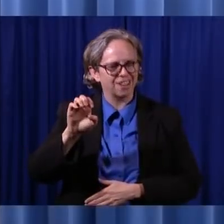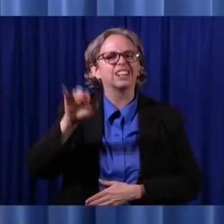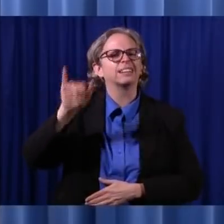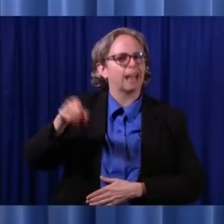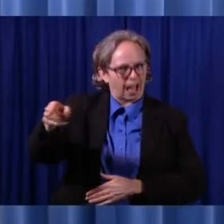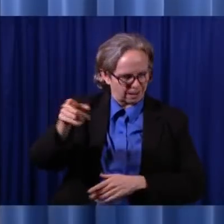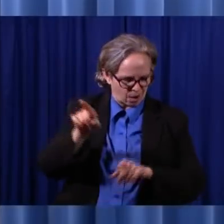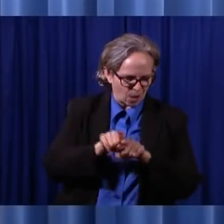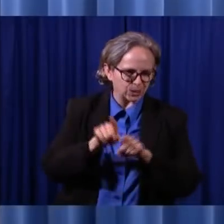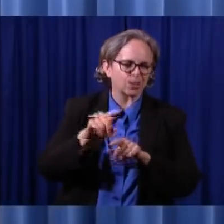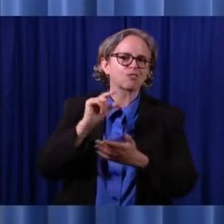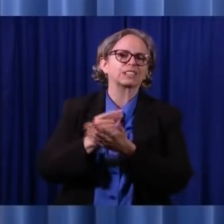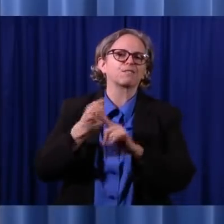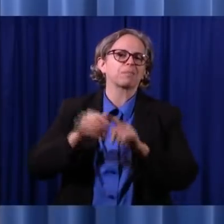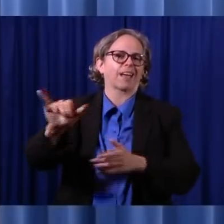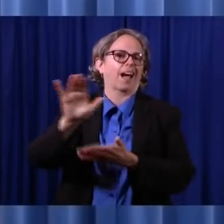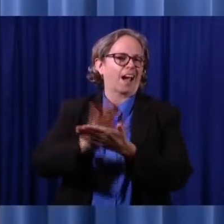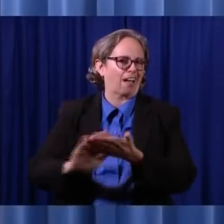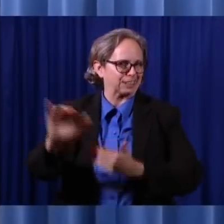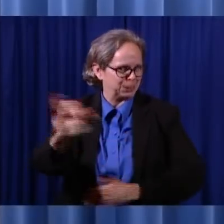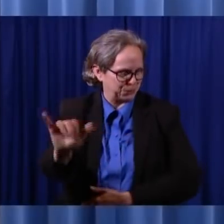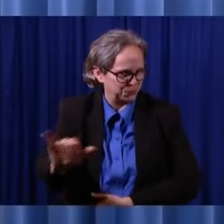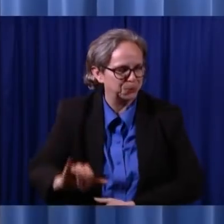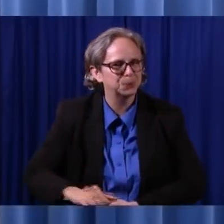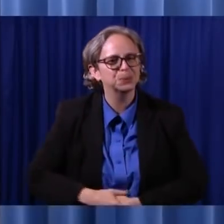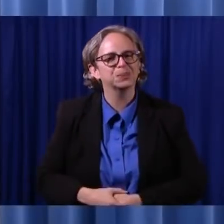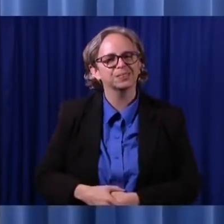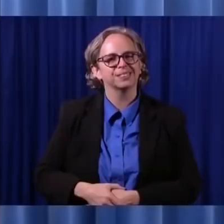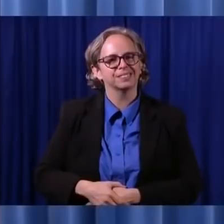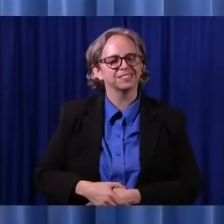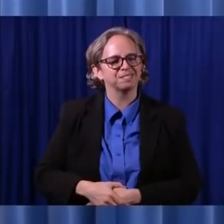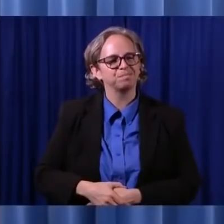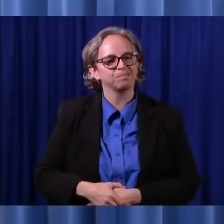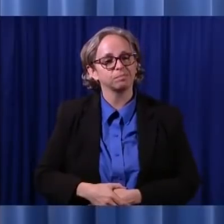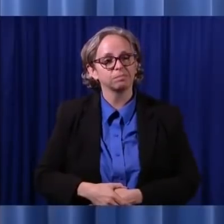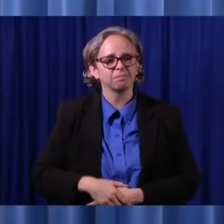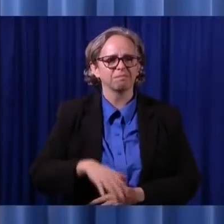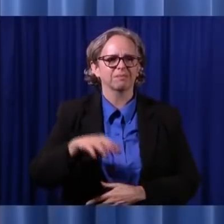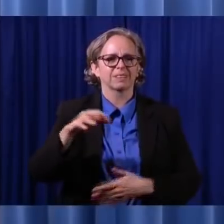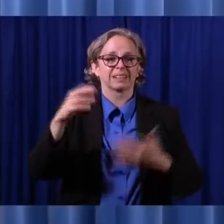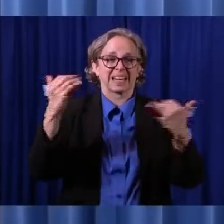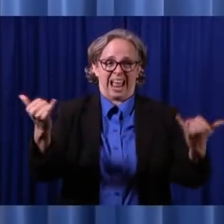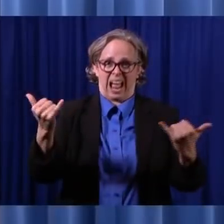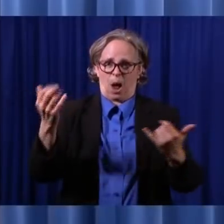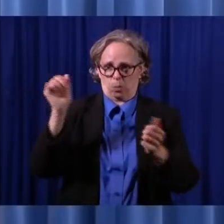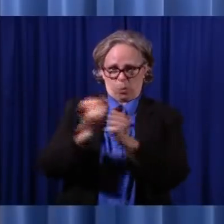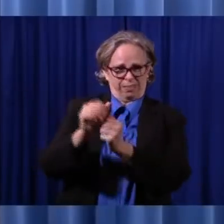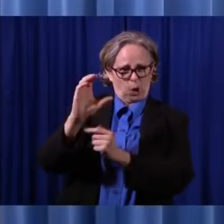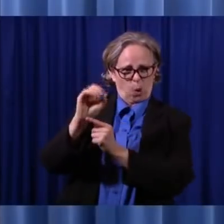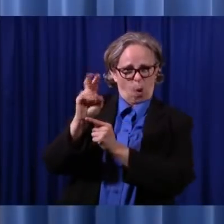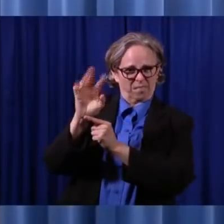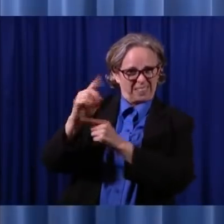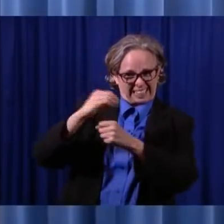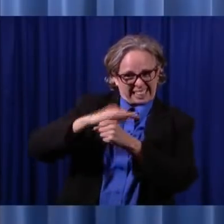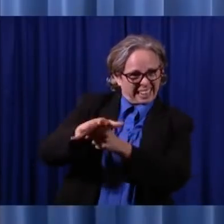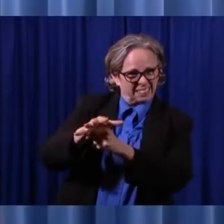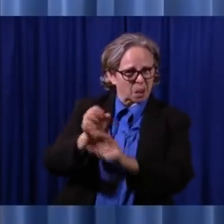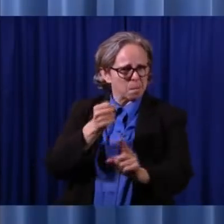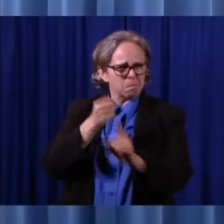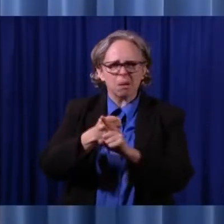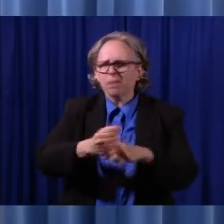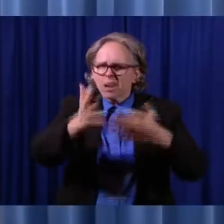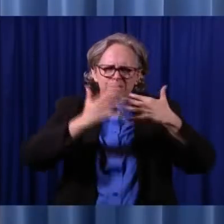Throughout the spring and the onset of COVID-19, there have been many milestones that our children,